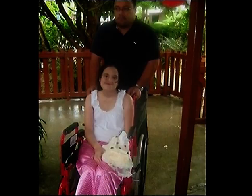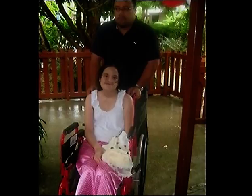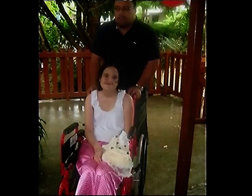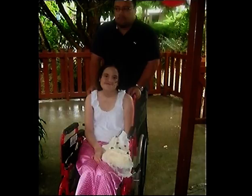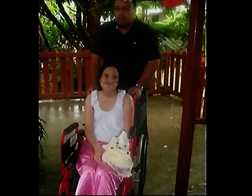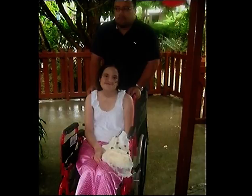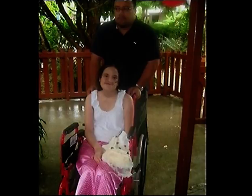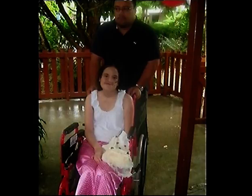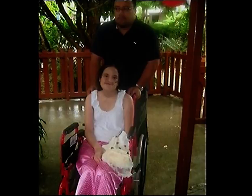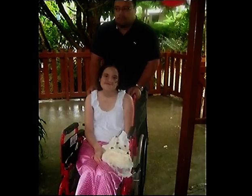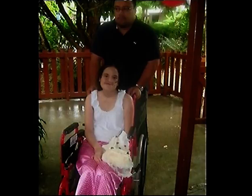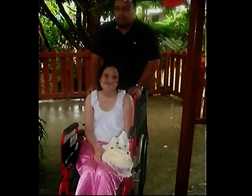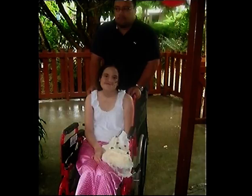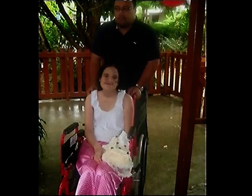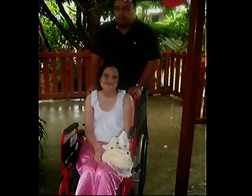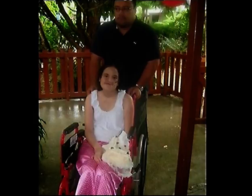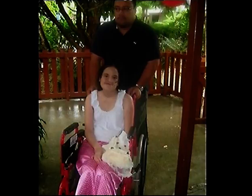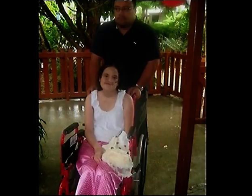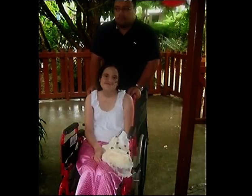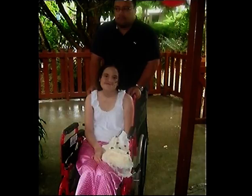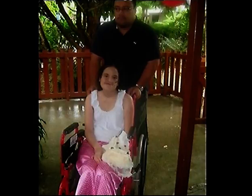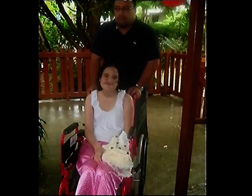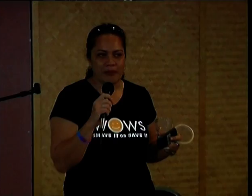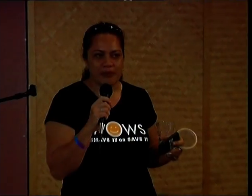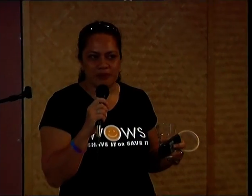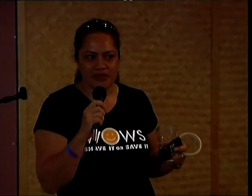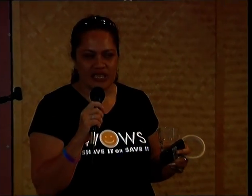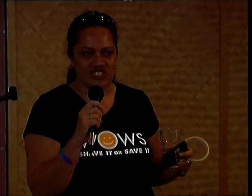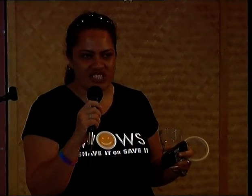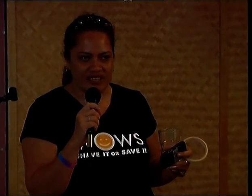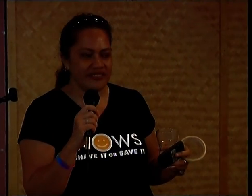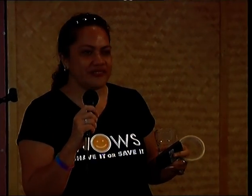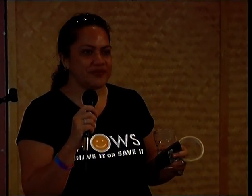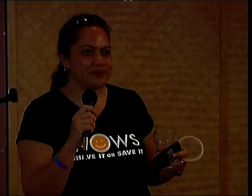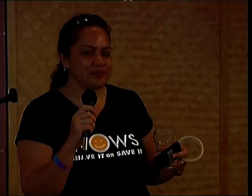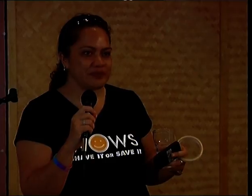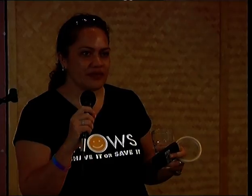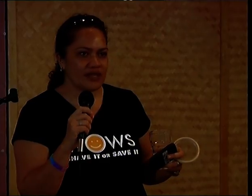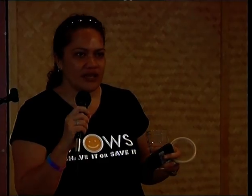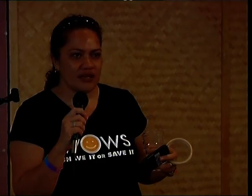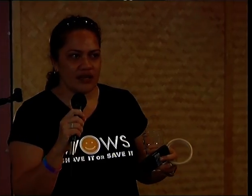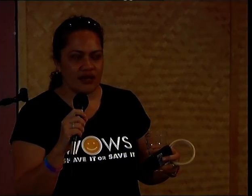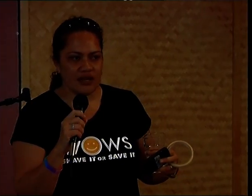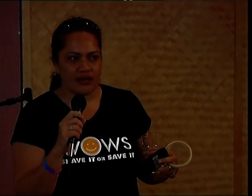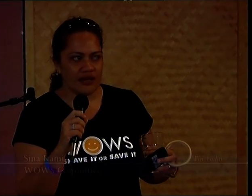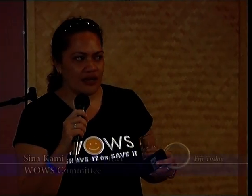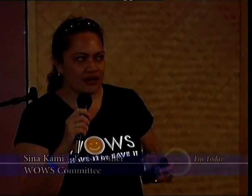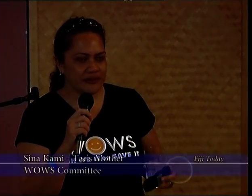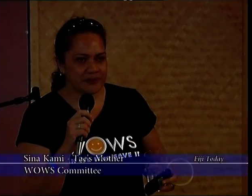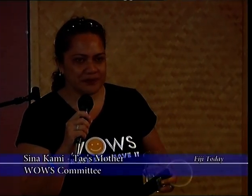cancer is to continue to walk on and walk strong. Come up and shave.